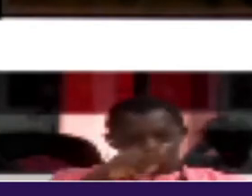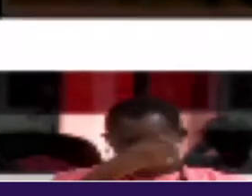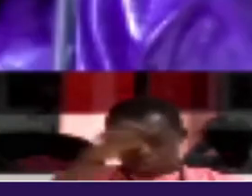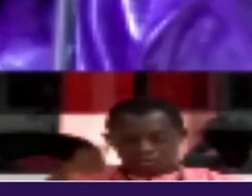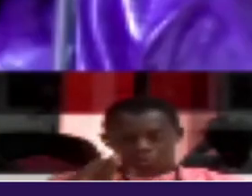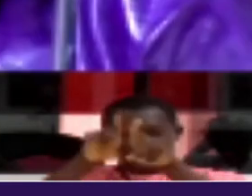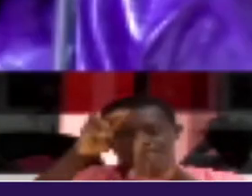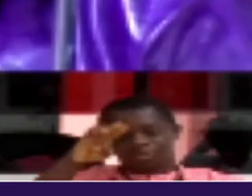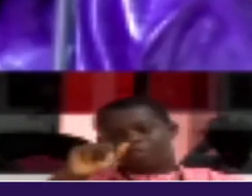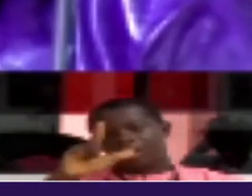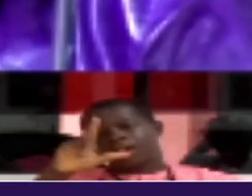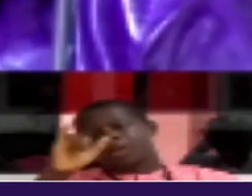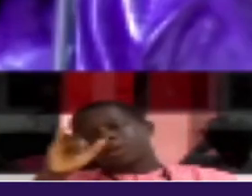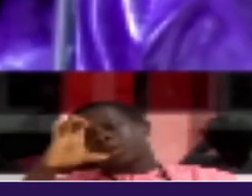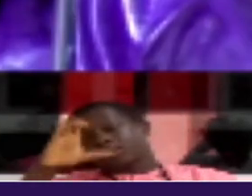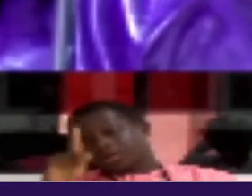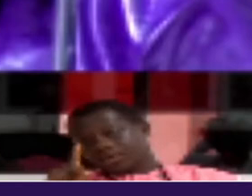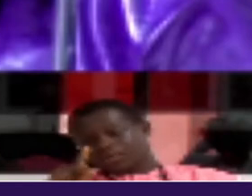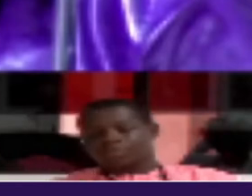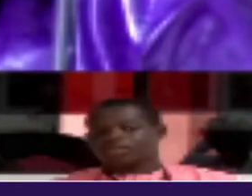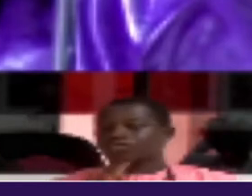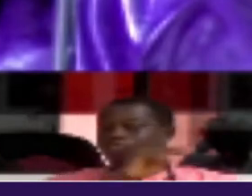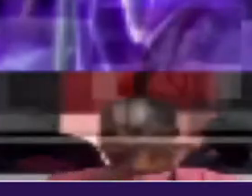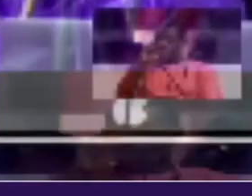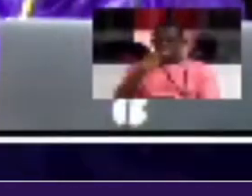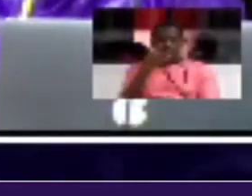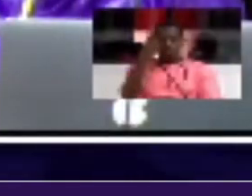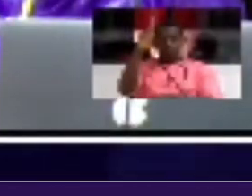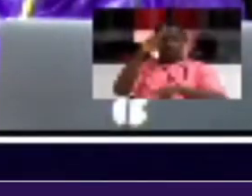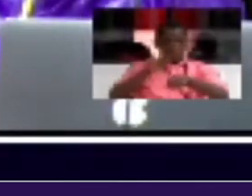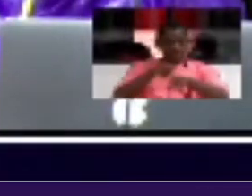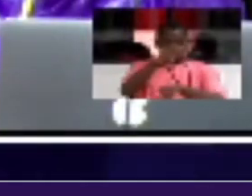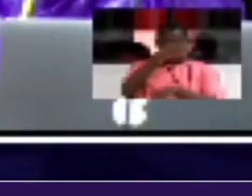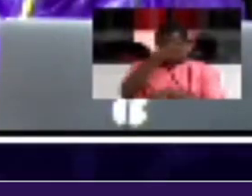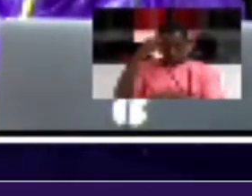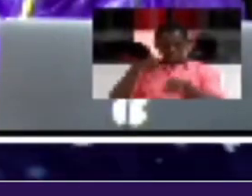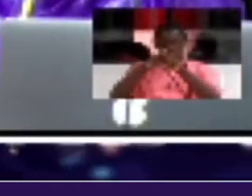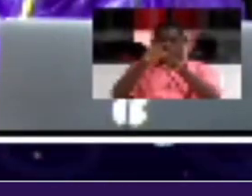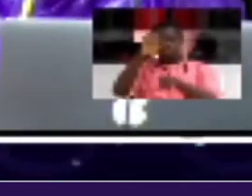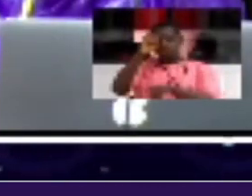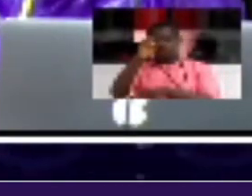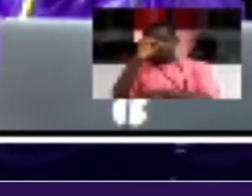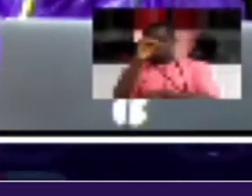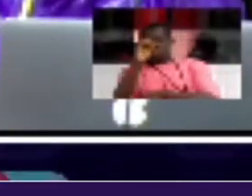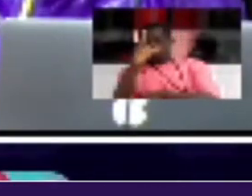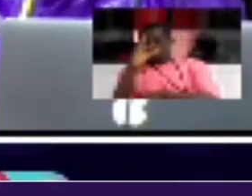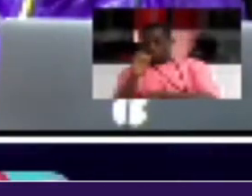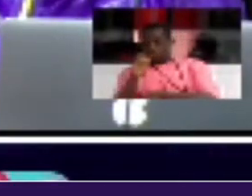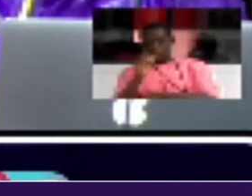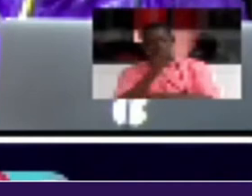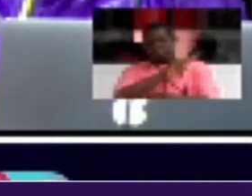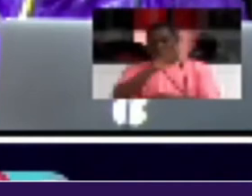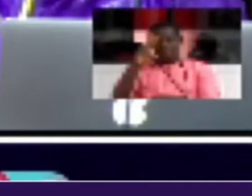No. Was that the first time you were working with Solo Bojang? No, I don't work with Solo Bojang then.